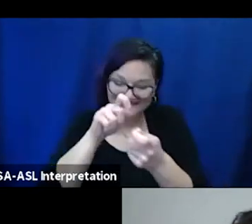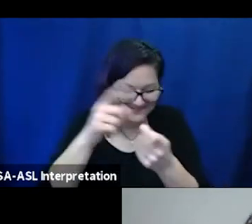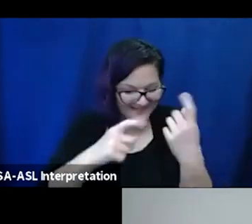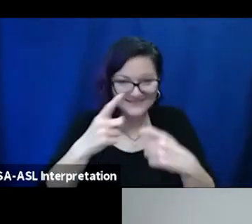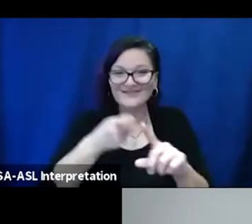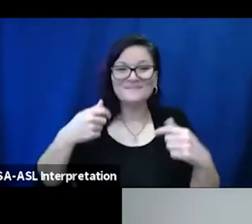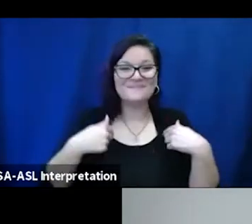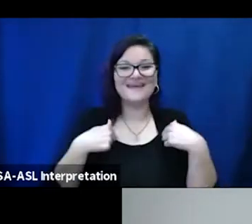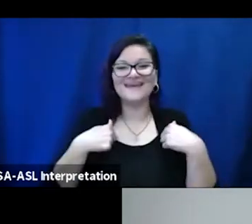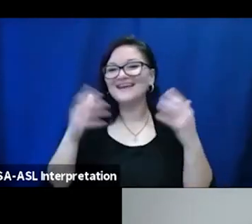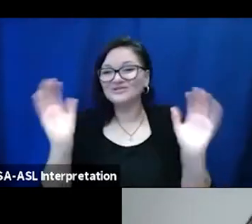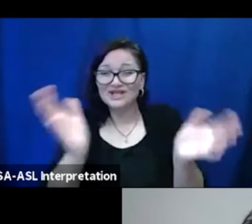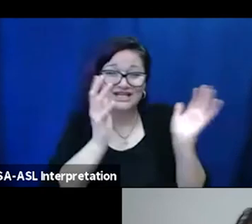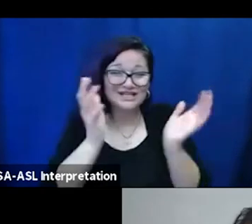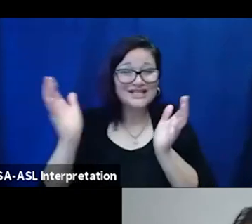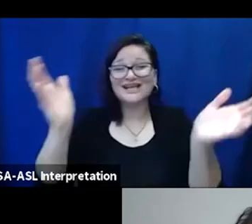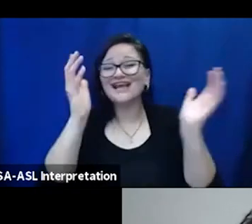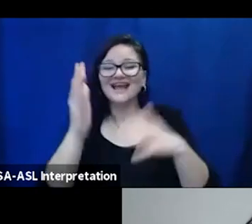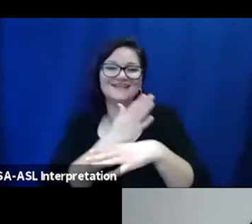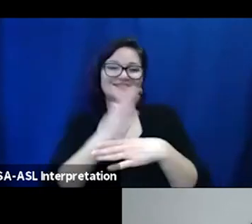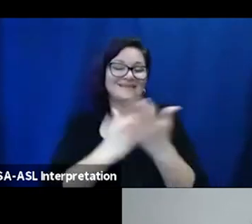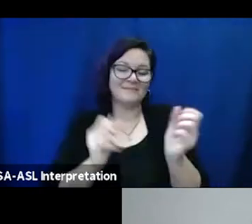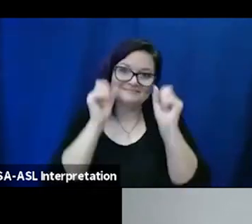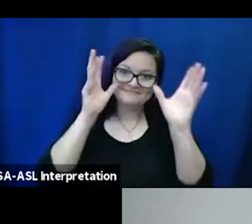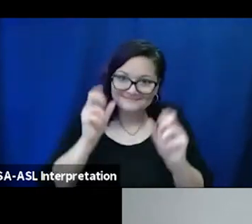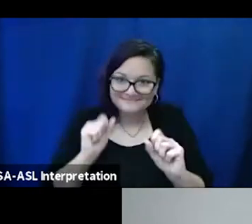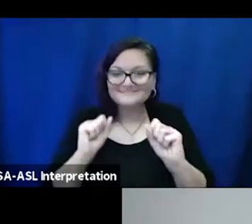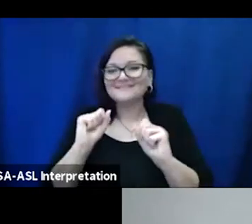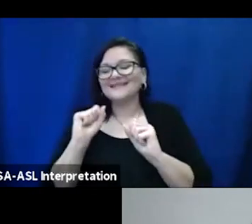me to chat away and share some incredible